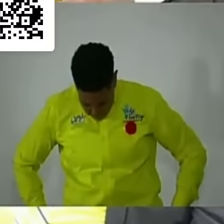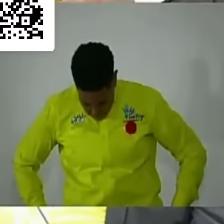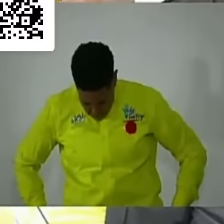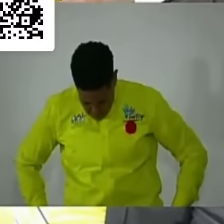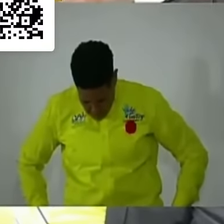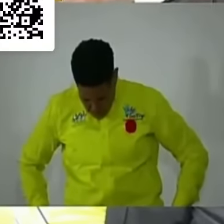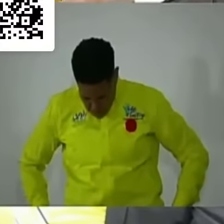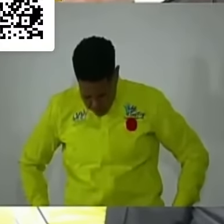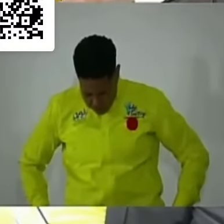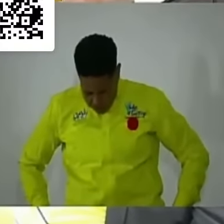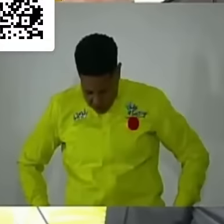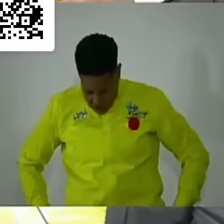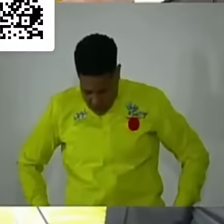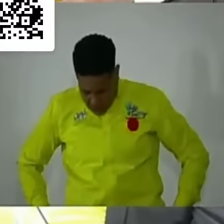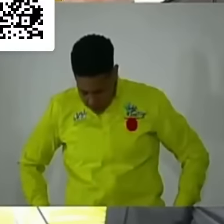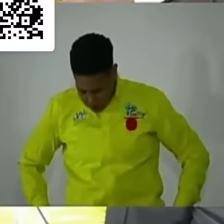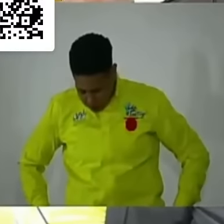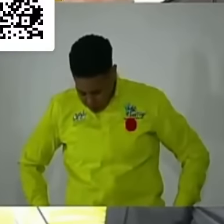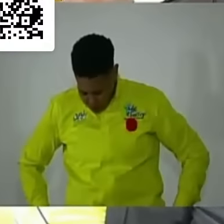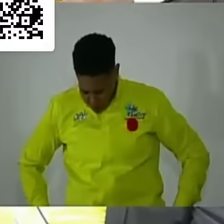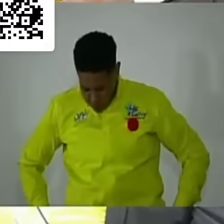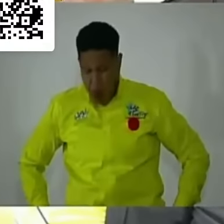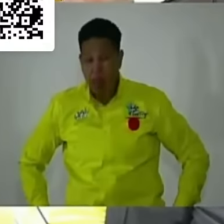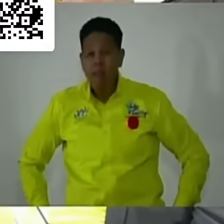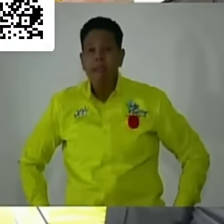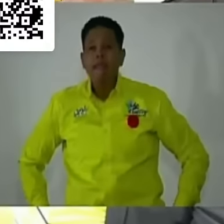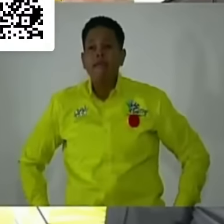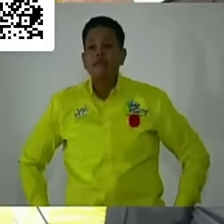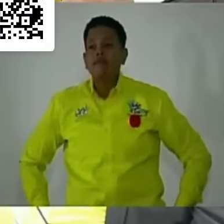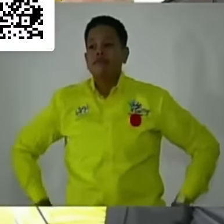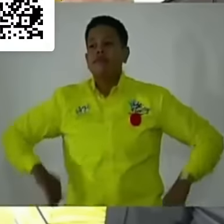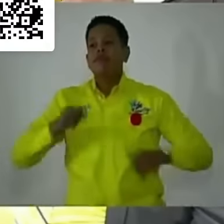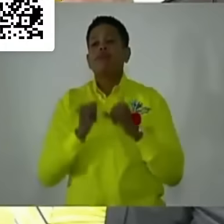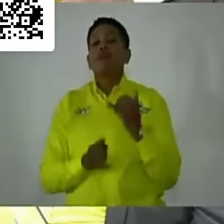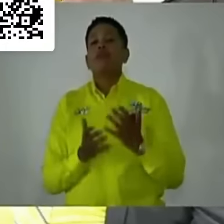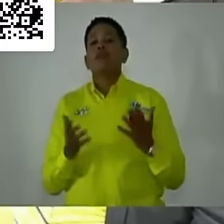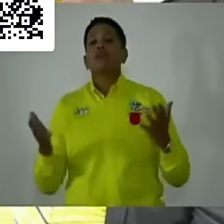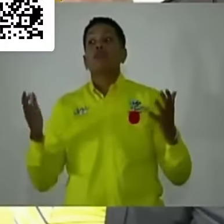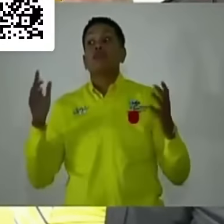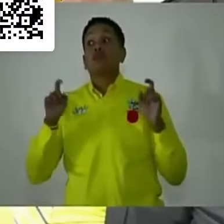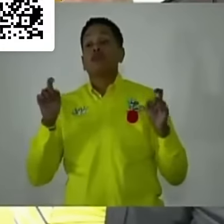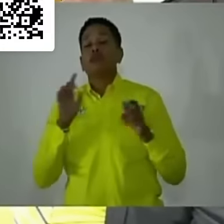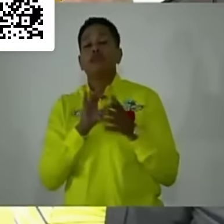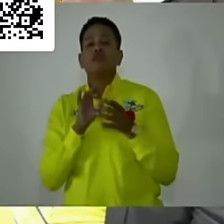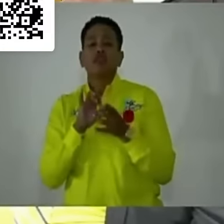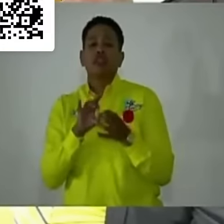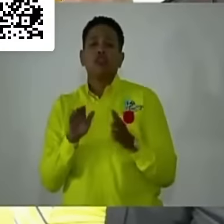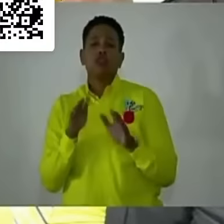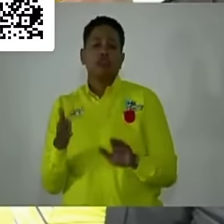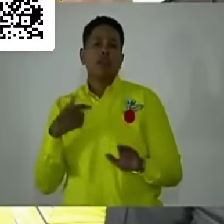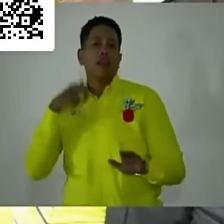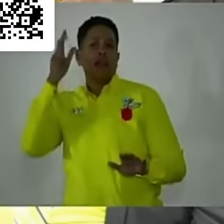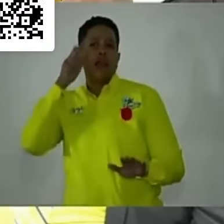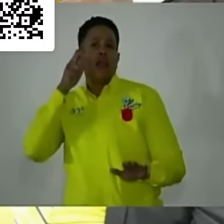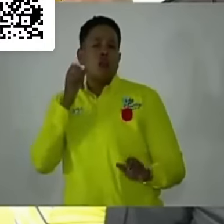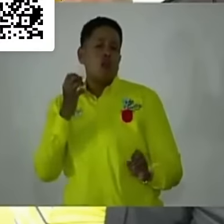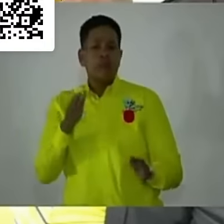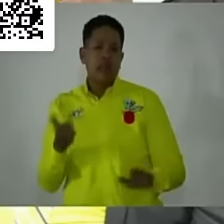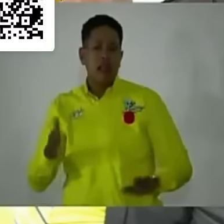the final question is in relation to deaths. I didn't hear any mention of deaths in the statement. Deaths both